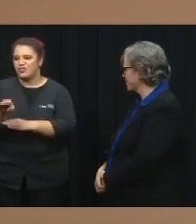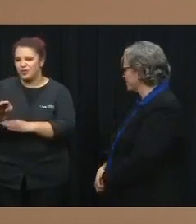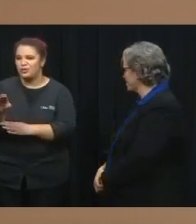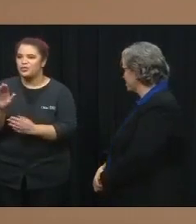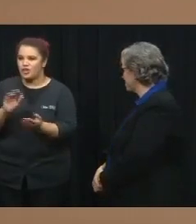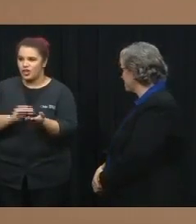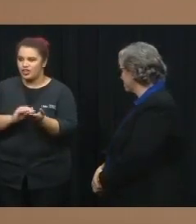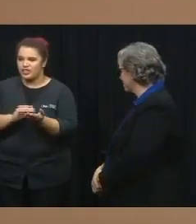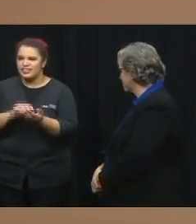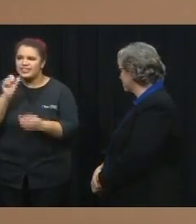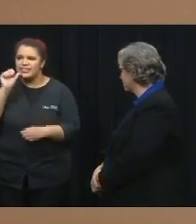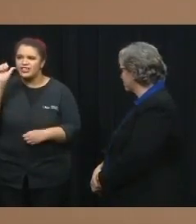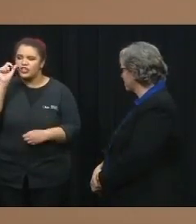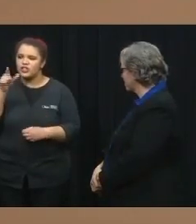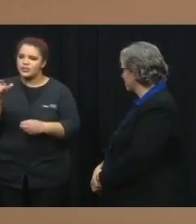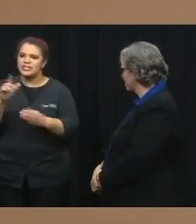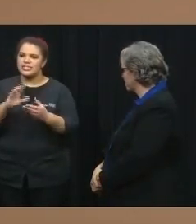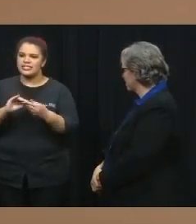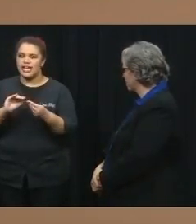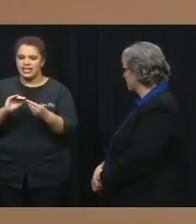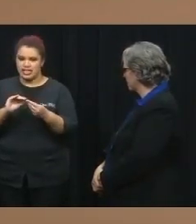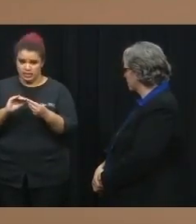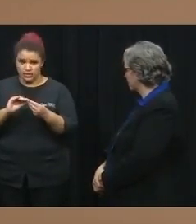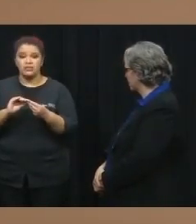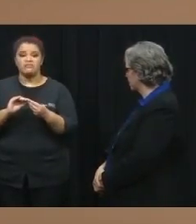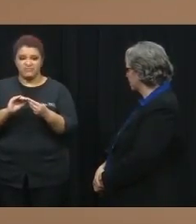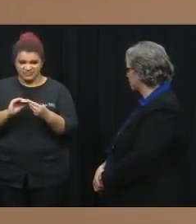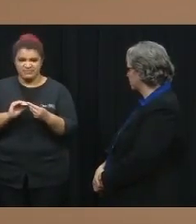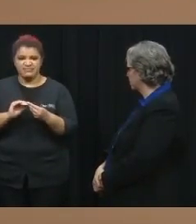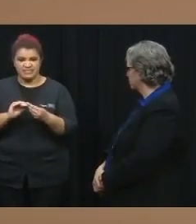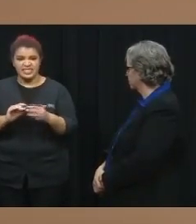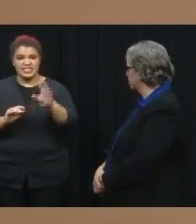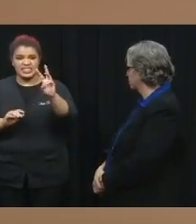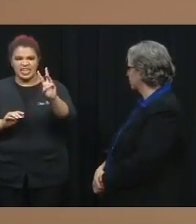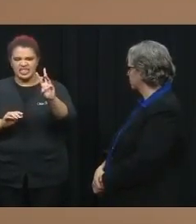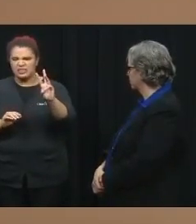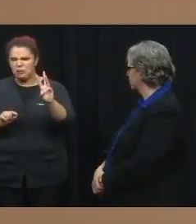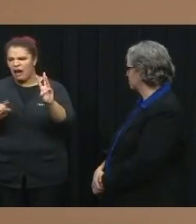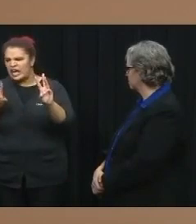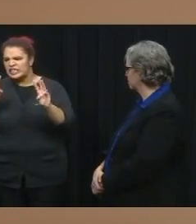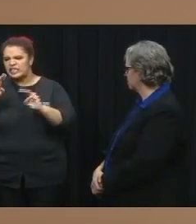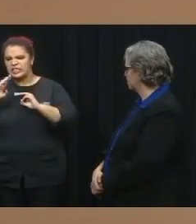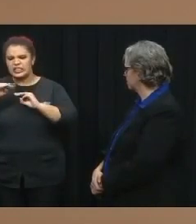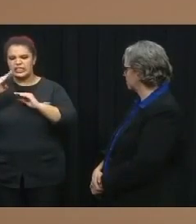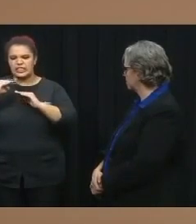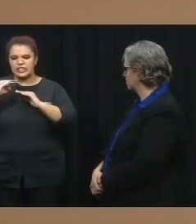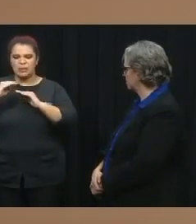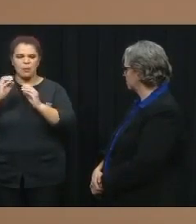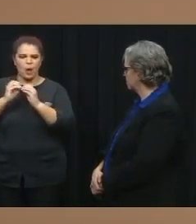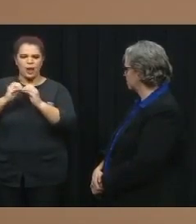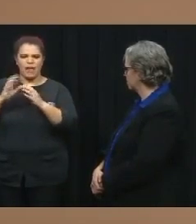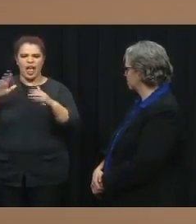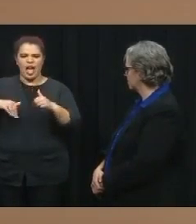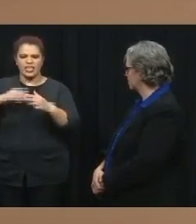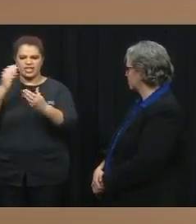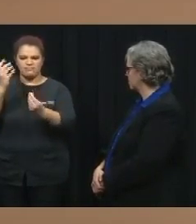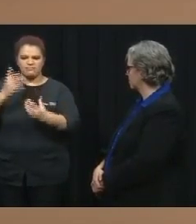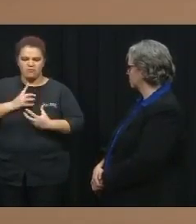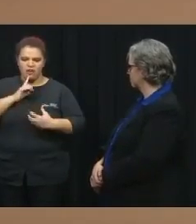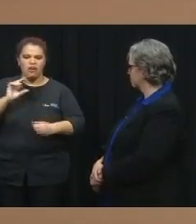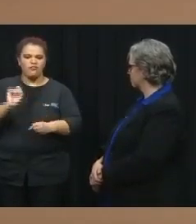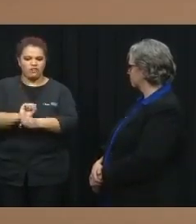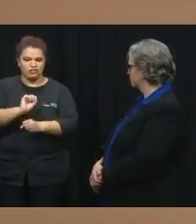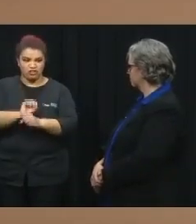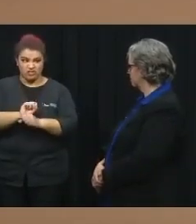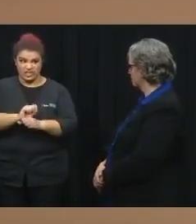you knew of additional deaths that were not in that day's total. Is that hold true today? You know, I've been so